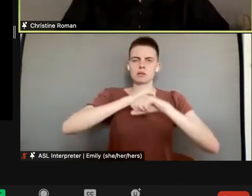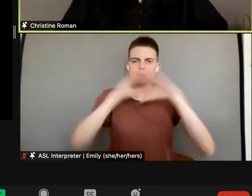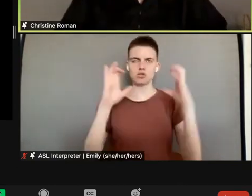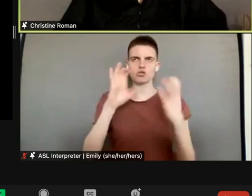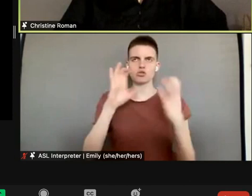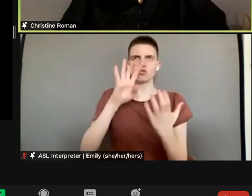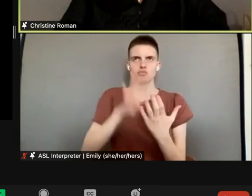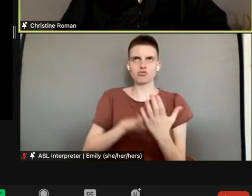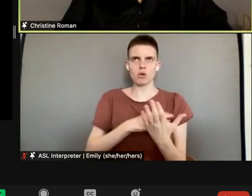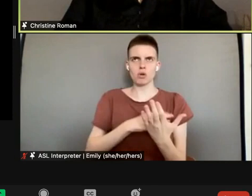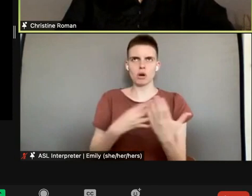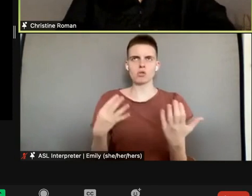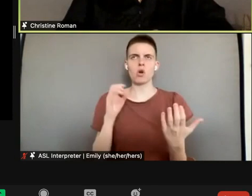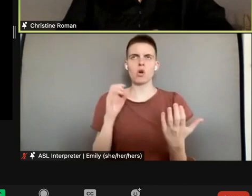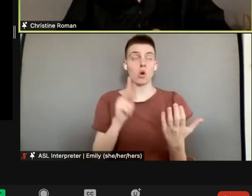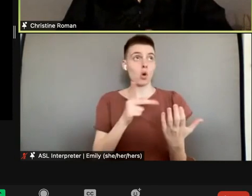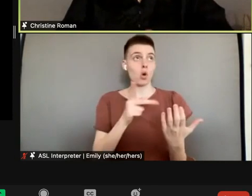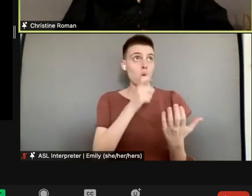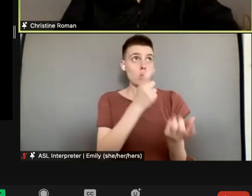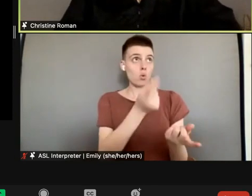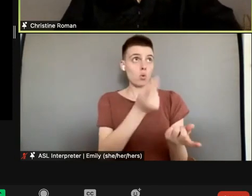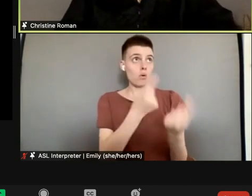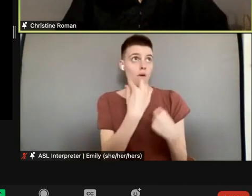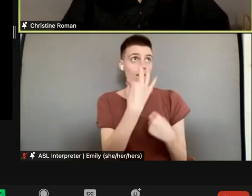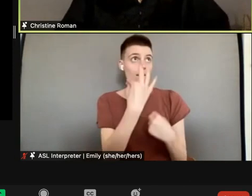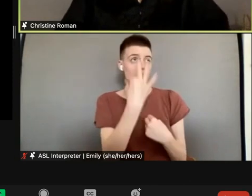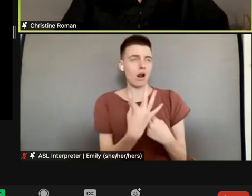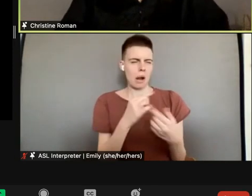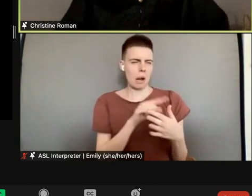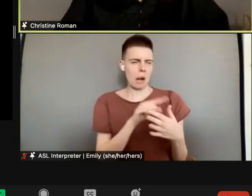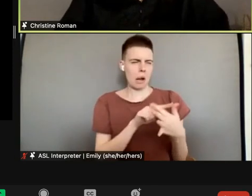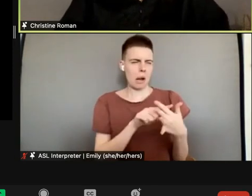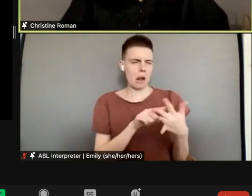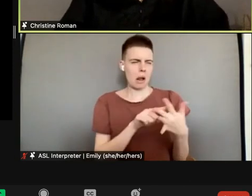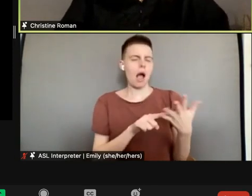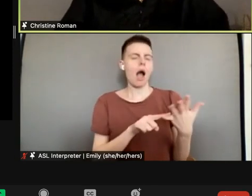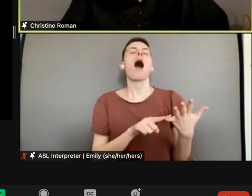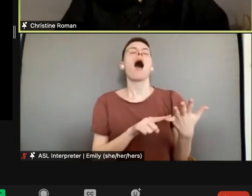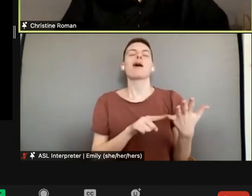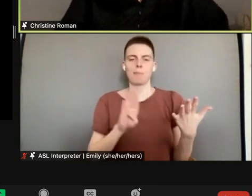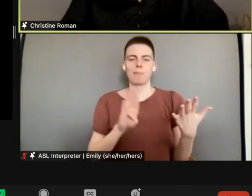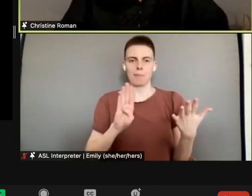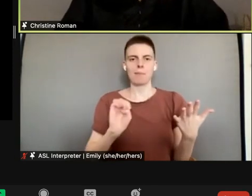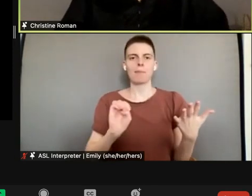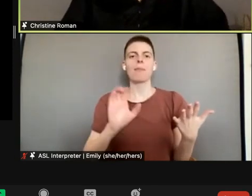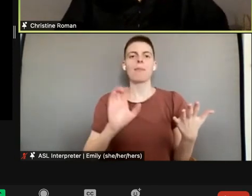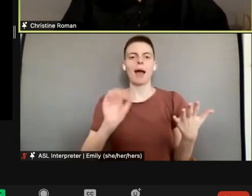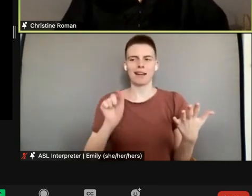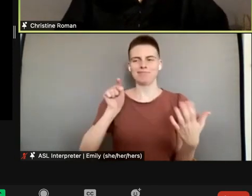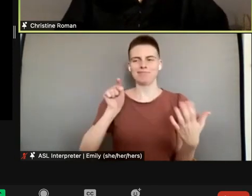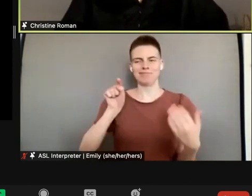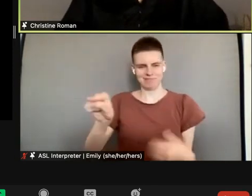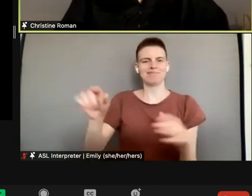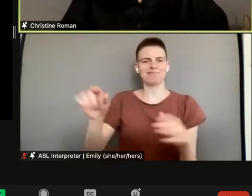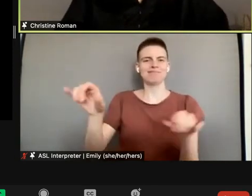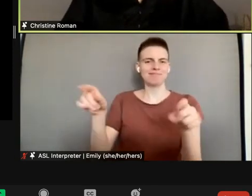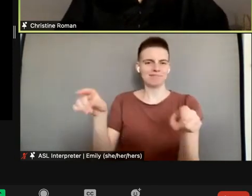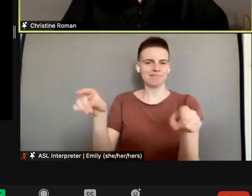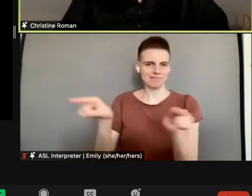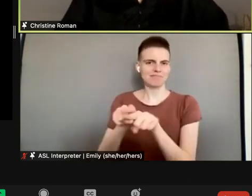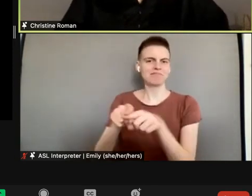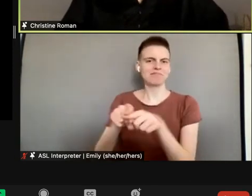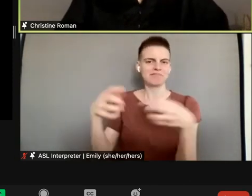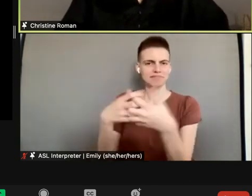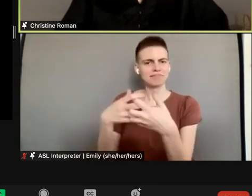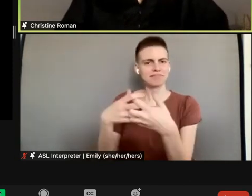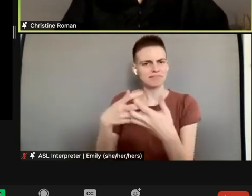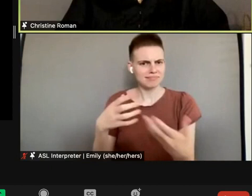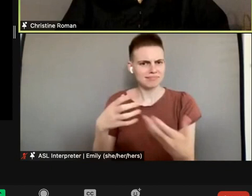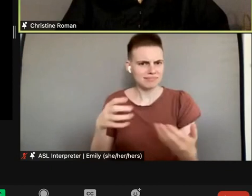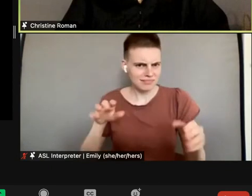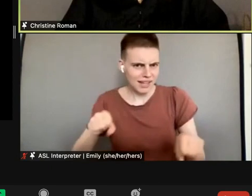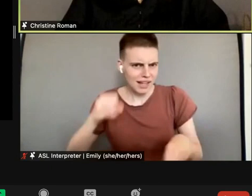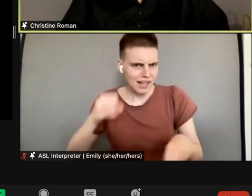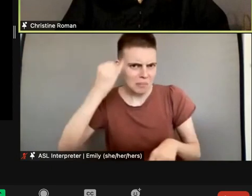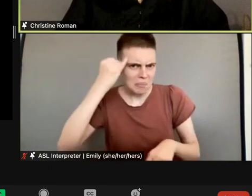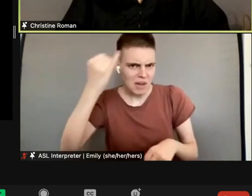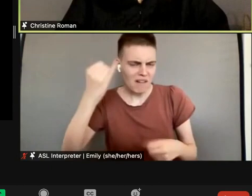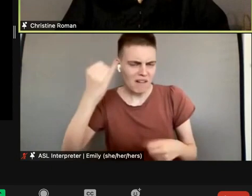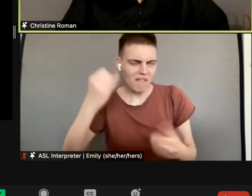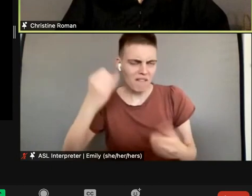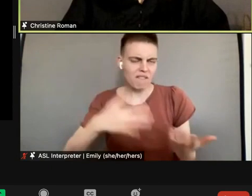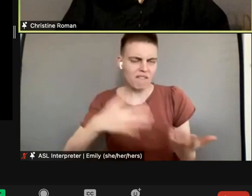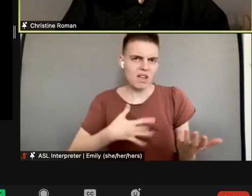schedule to know who most likely could be there. So you can see how that would be really off-putting and frustrating